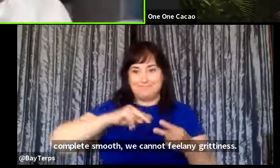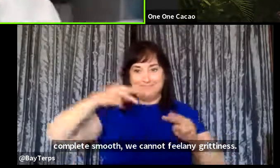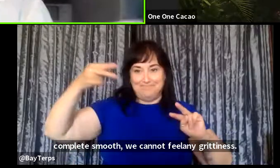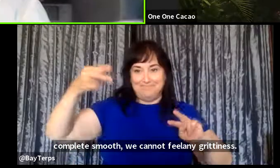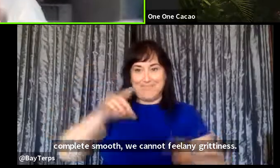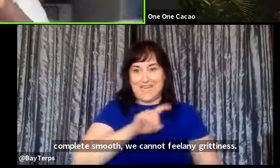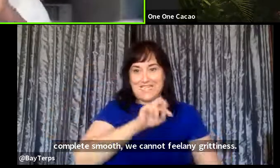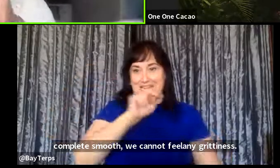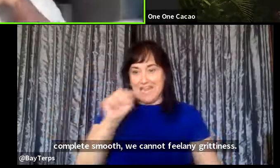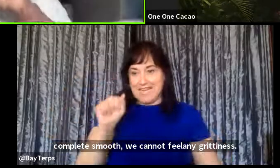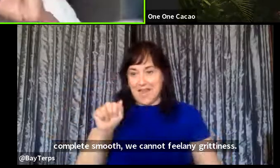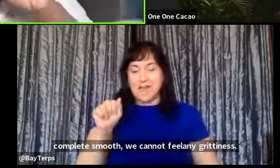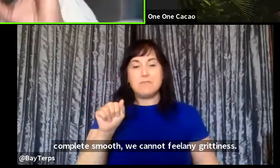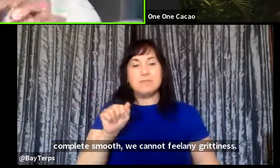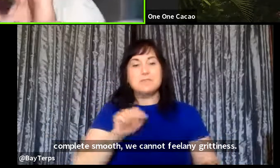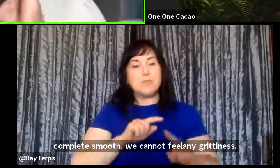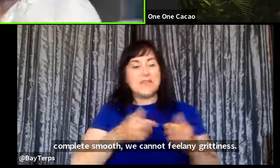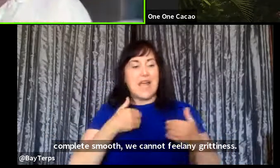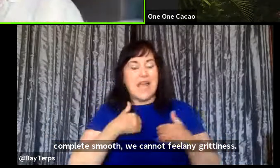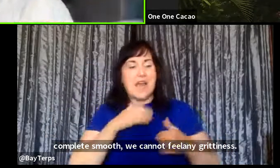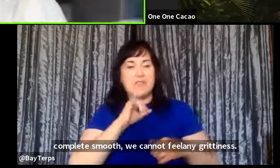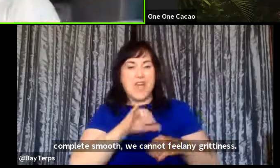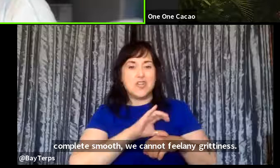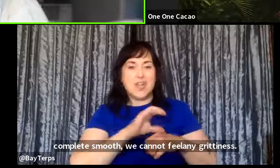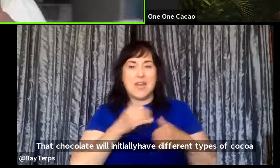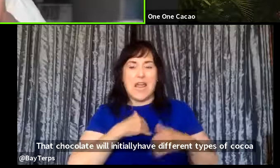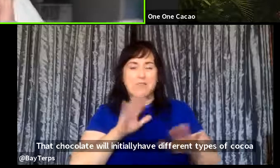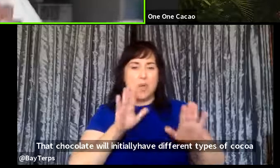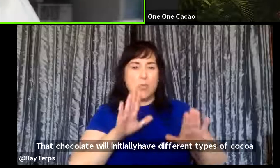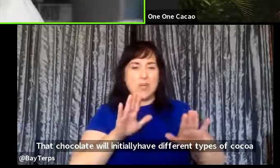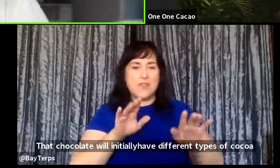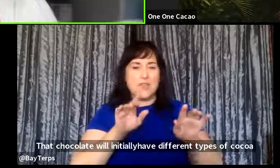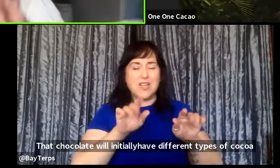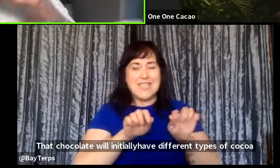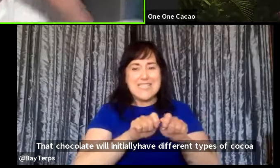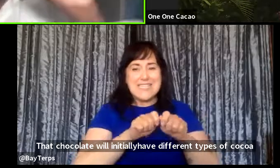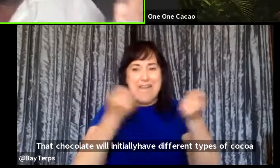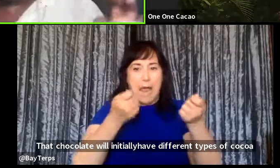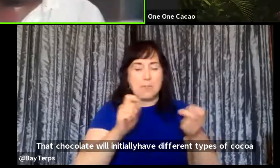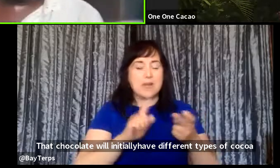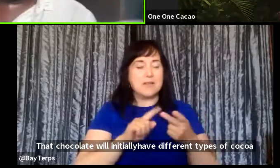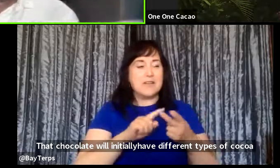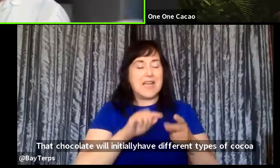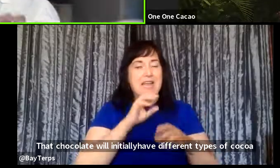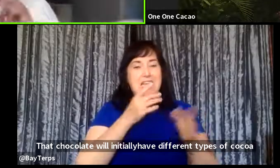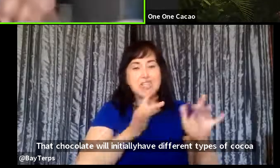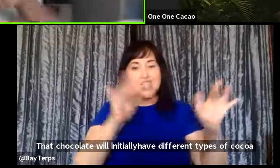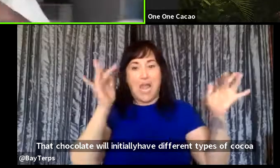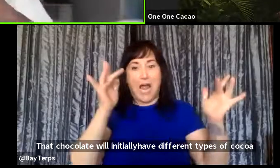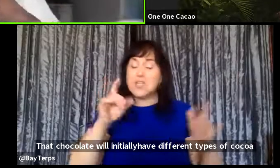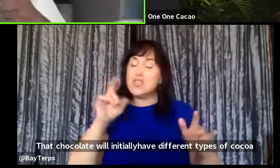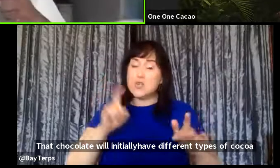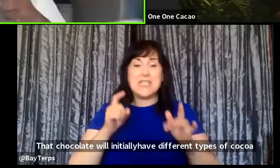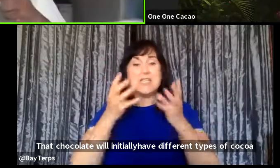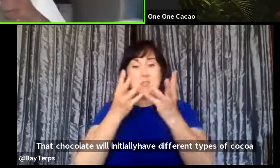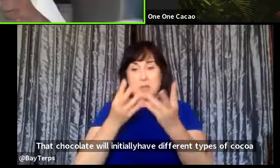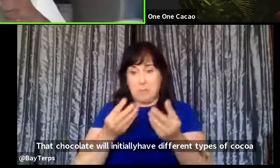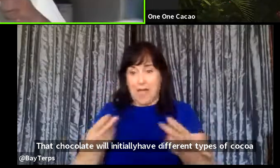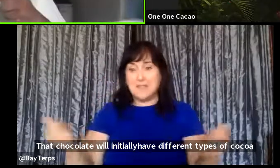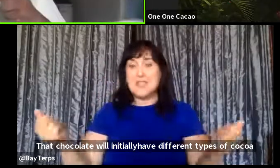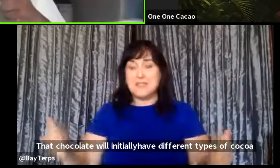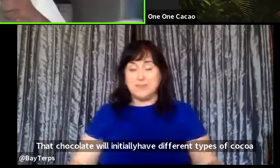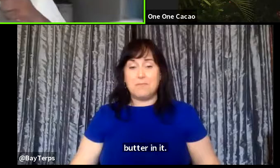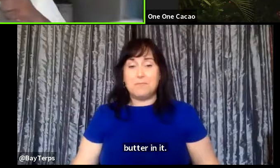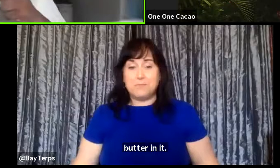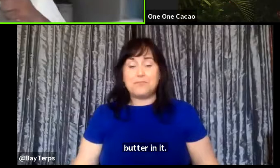that chocolate to have that wonderful shine and snap and that wonderful texture, we need to melt the chocolate down. Same as what you guys did earlier on.